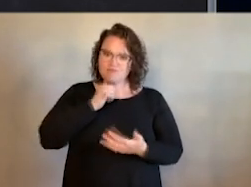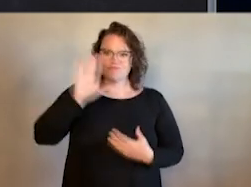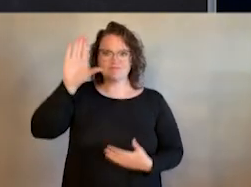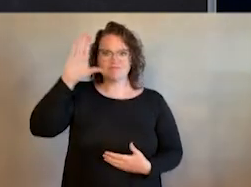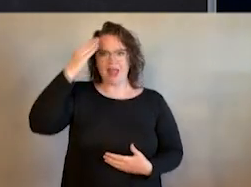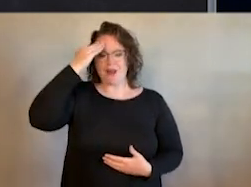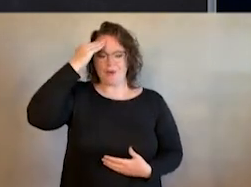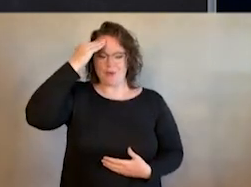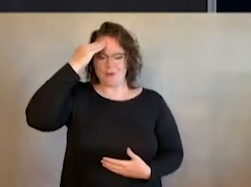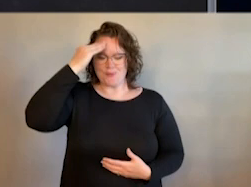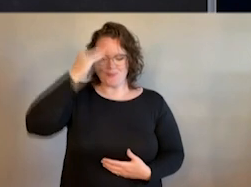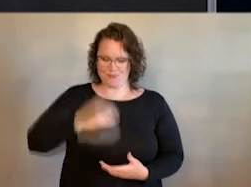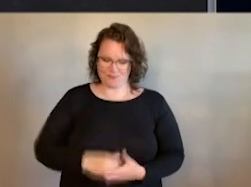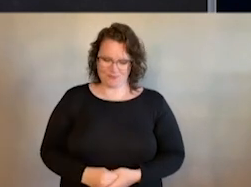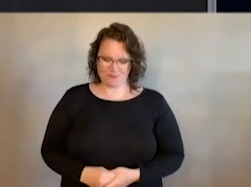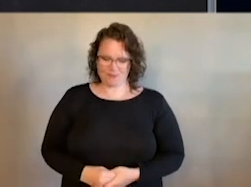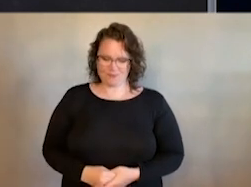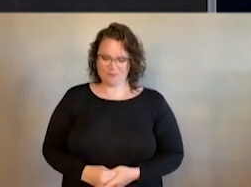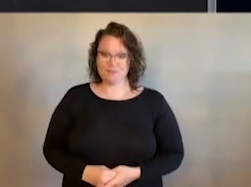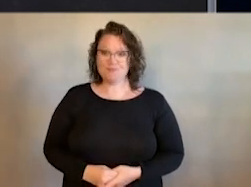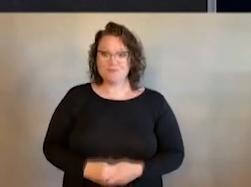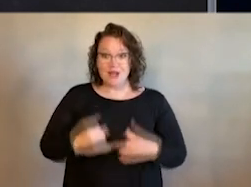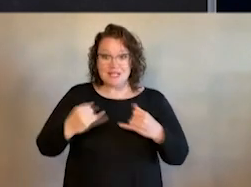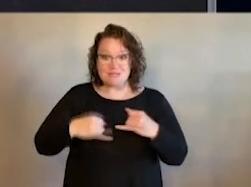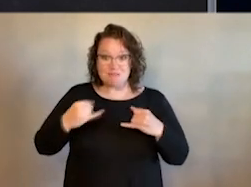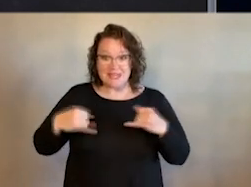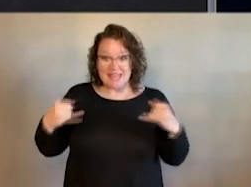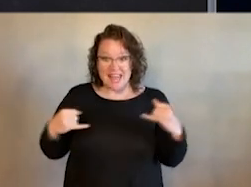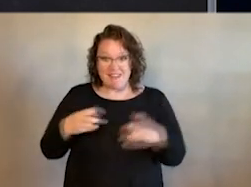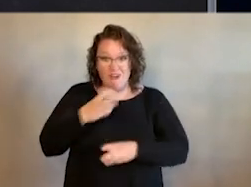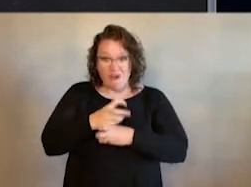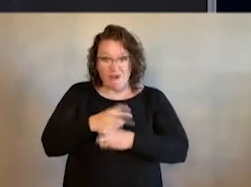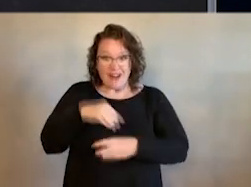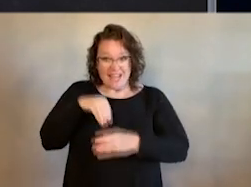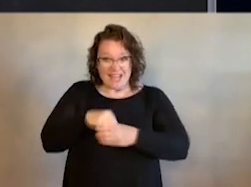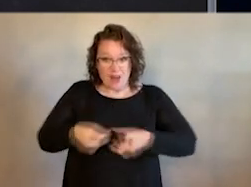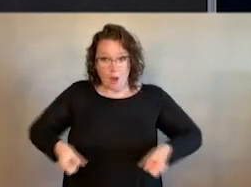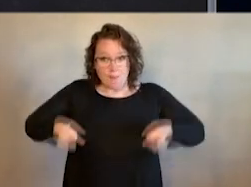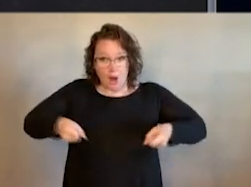I got it. That answer was spaghetti in a pot.